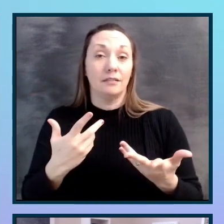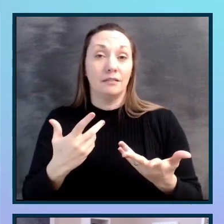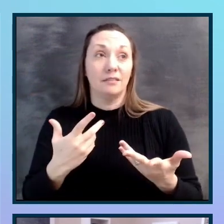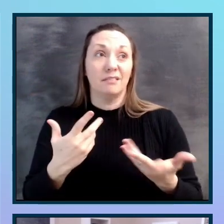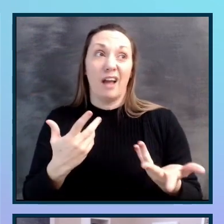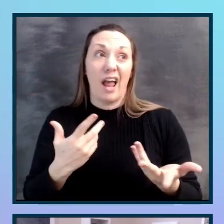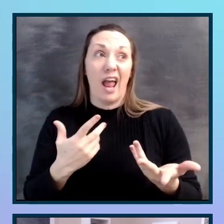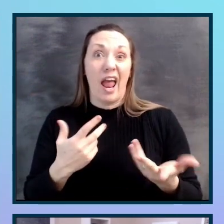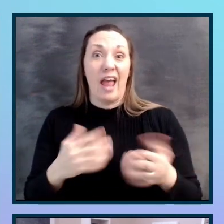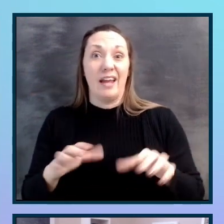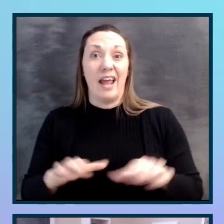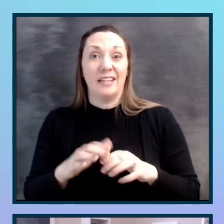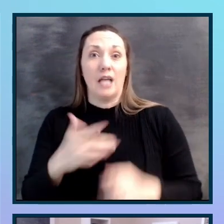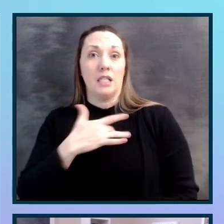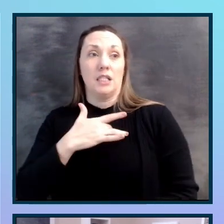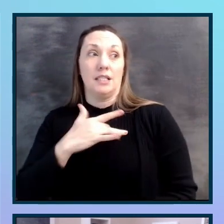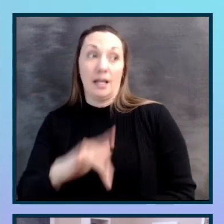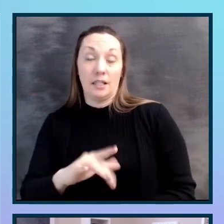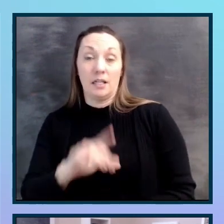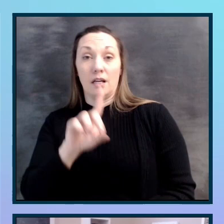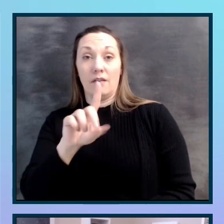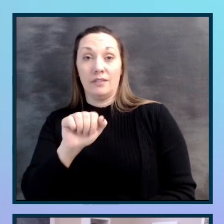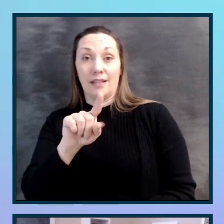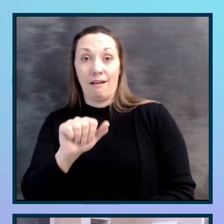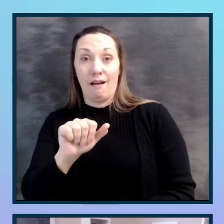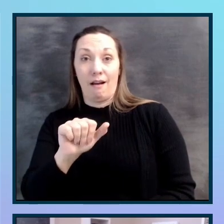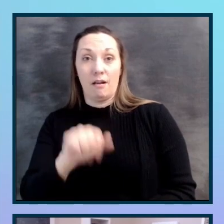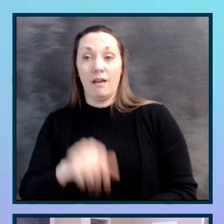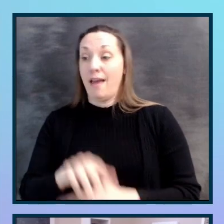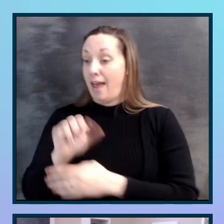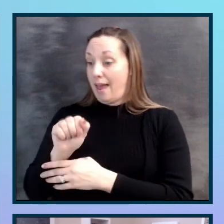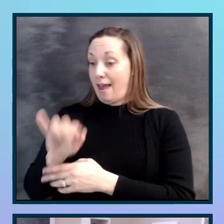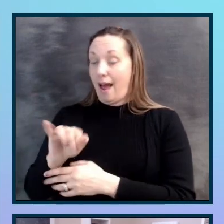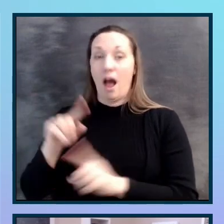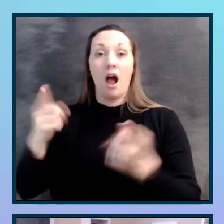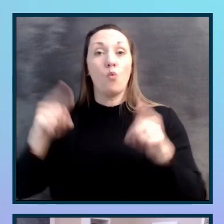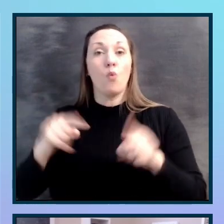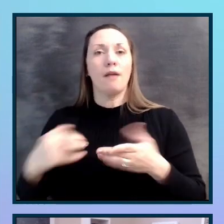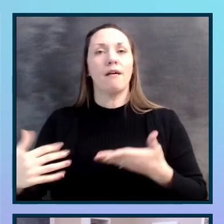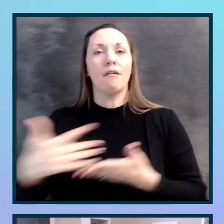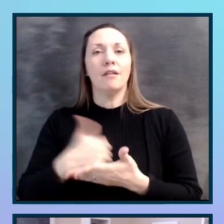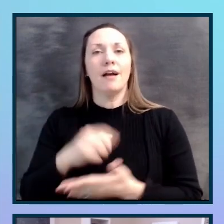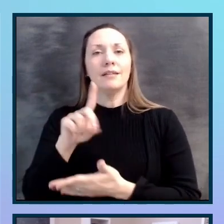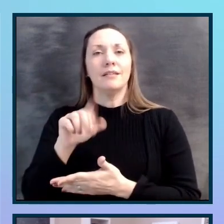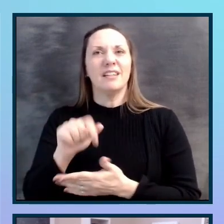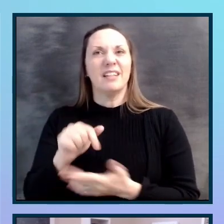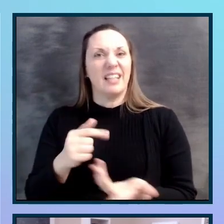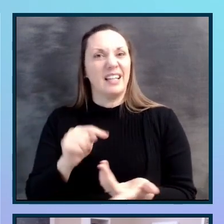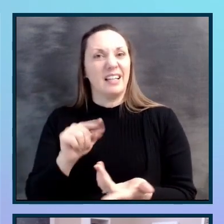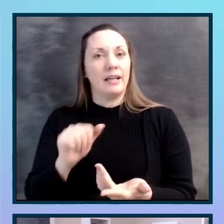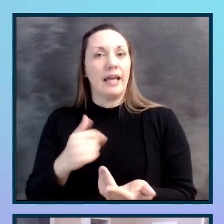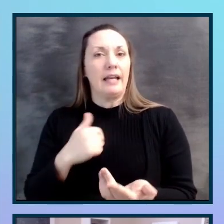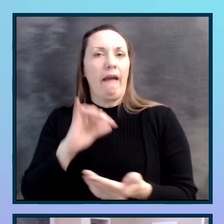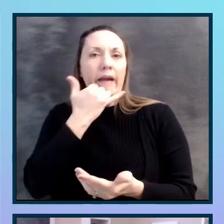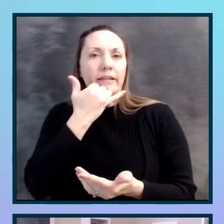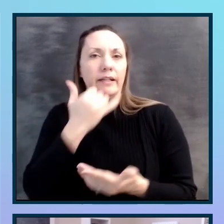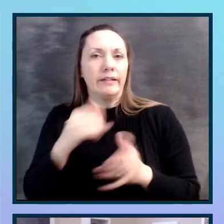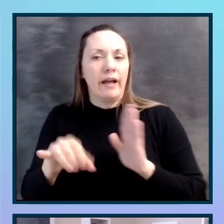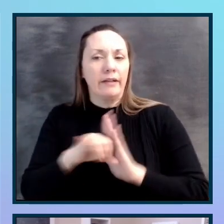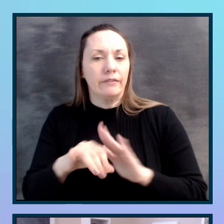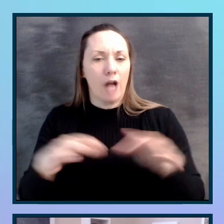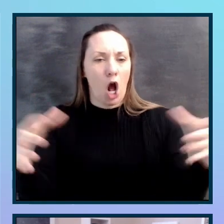on sensitive data. And AI, when it collects all of this data, can be accidentally identifying and clustering